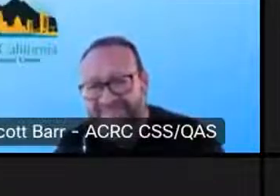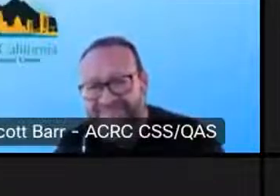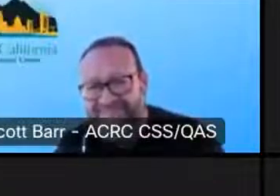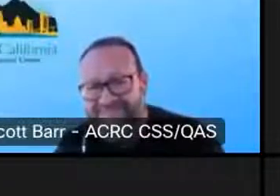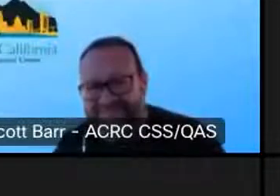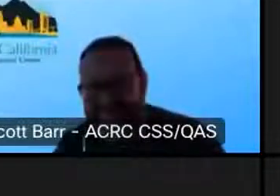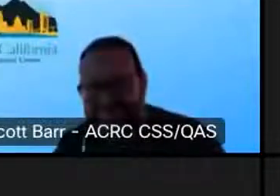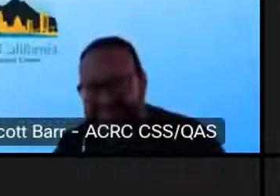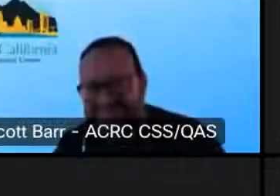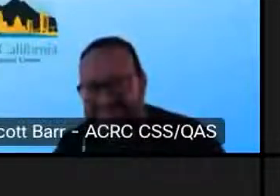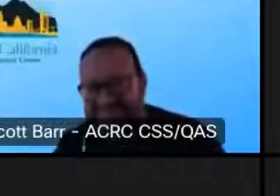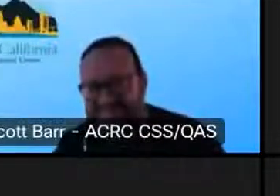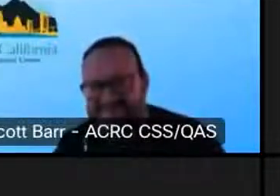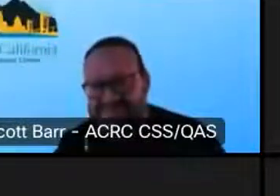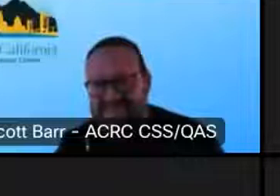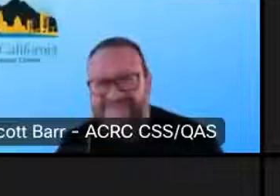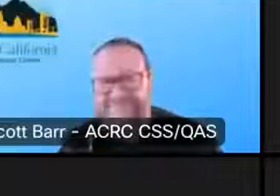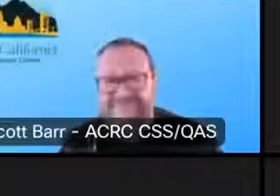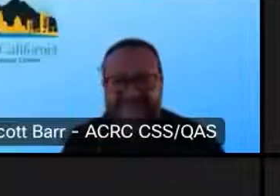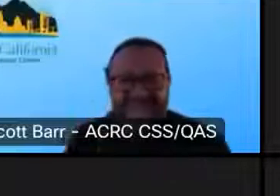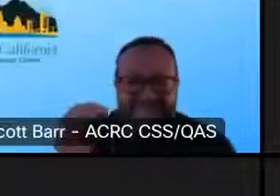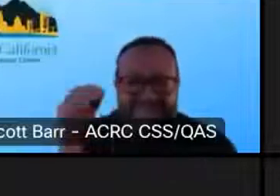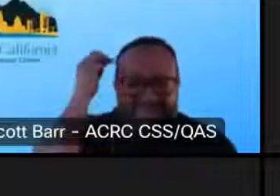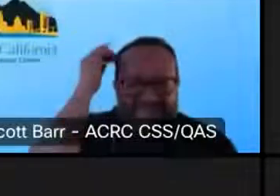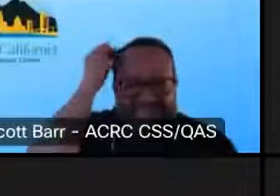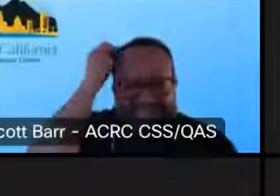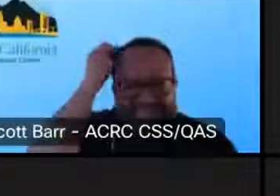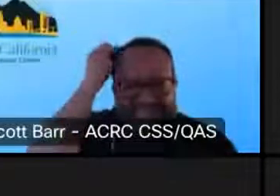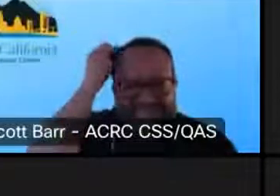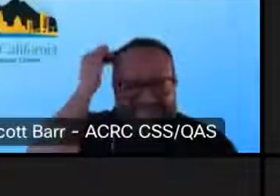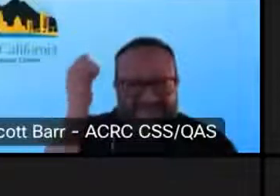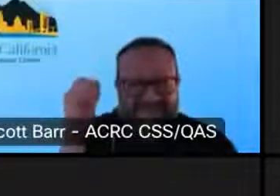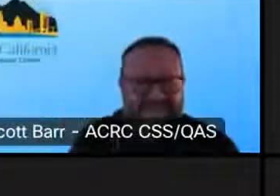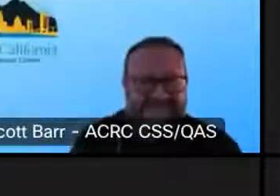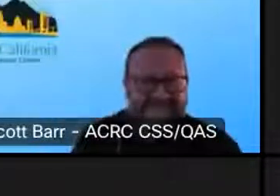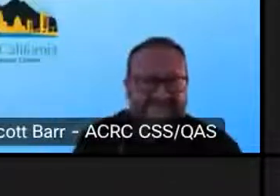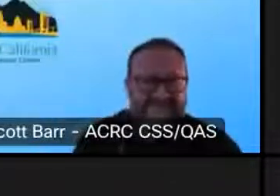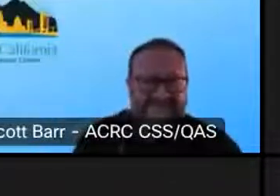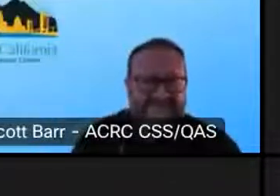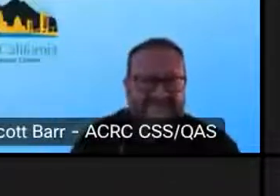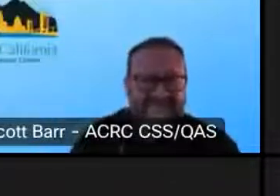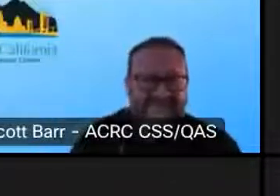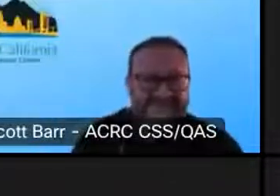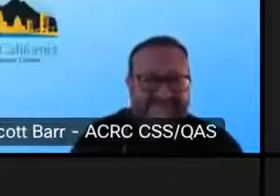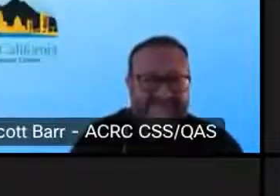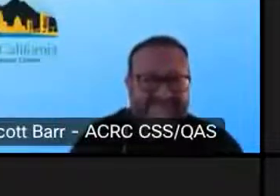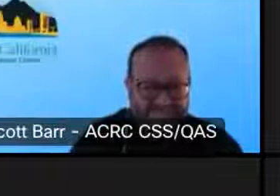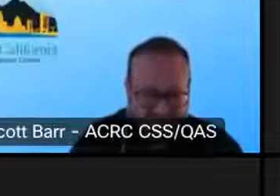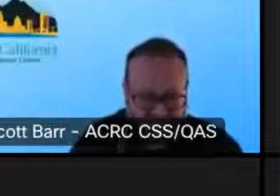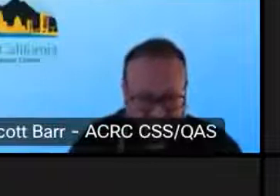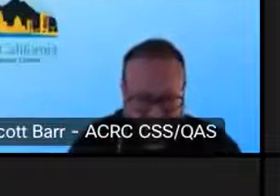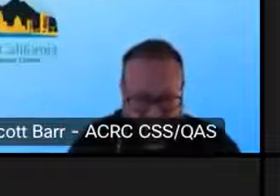budget calculations, and then changes in rates for a regional center vendor provider who's also providing SDP services.